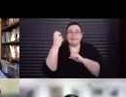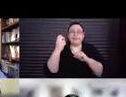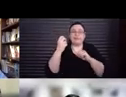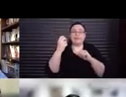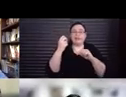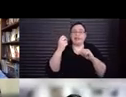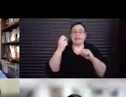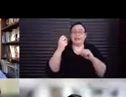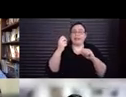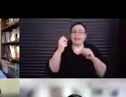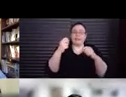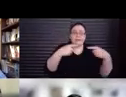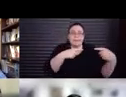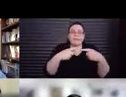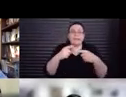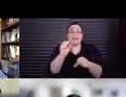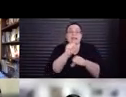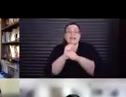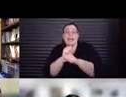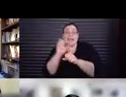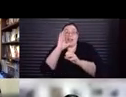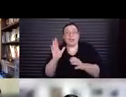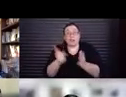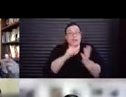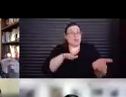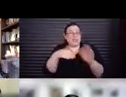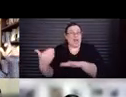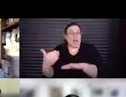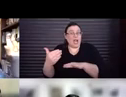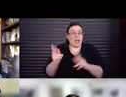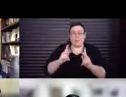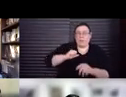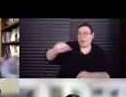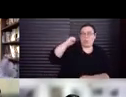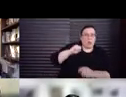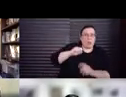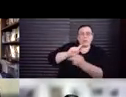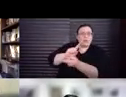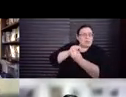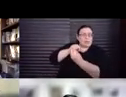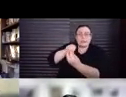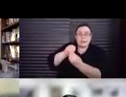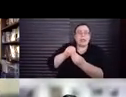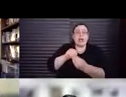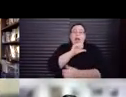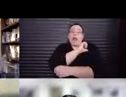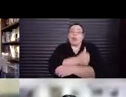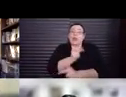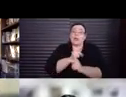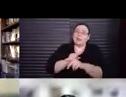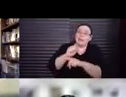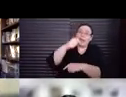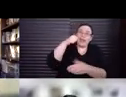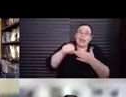altercations, and American, you know, slave hunters would die because people would refuse to come. And so the authorities would have to send letters to Mexico City